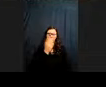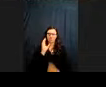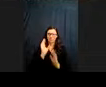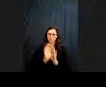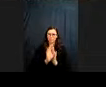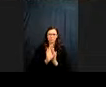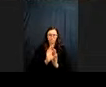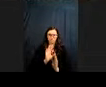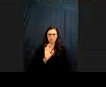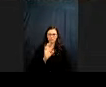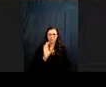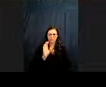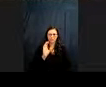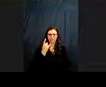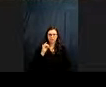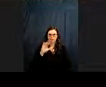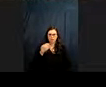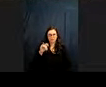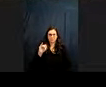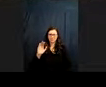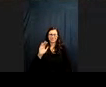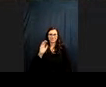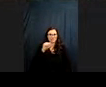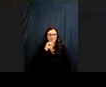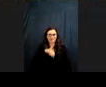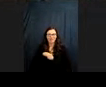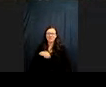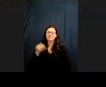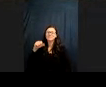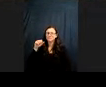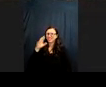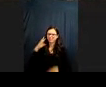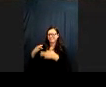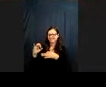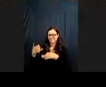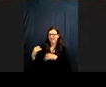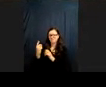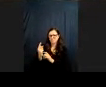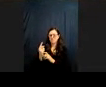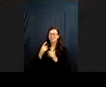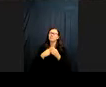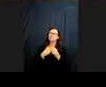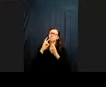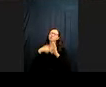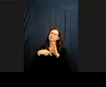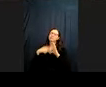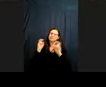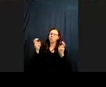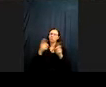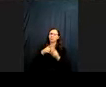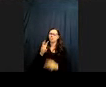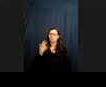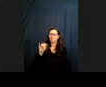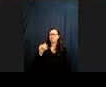another cosmic picture. I love it. Yes, I'll tell you about that in a minute. First, I'm going to just read you the quote from William